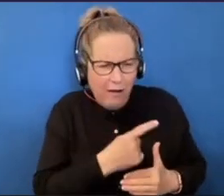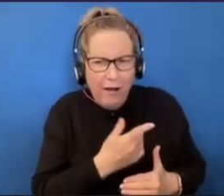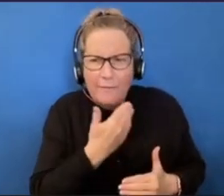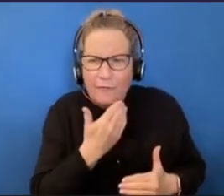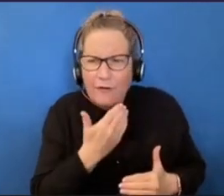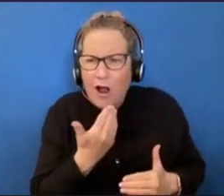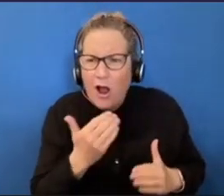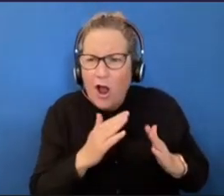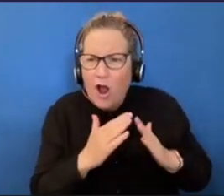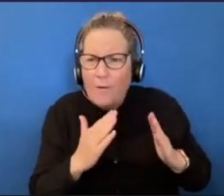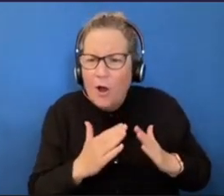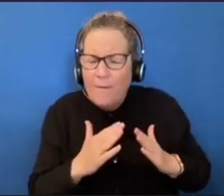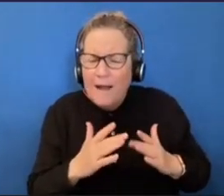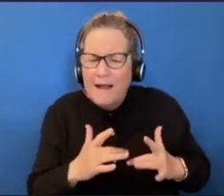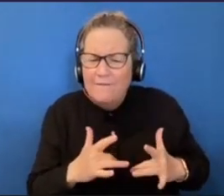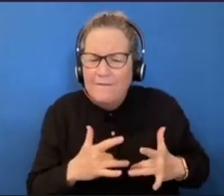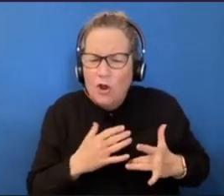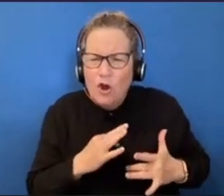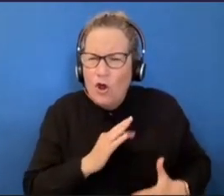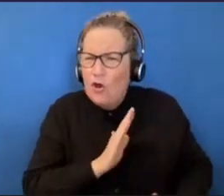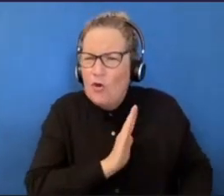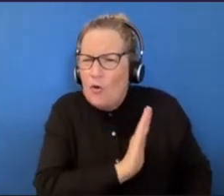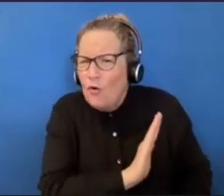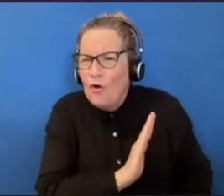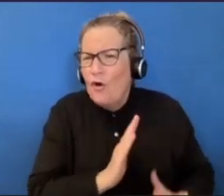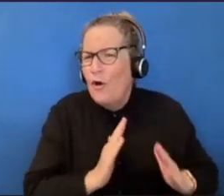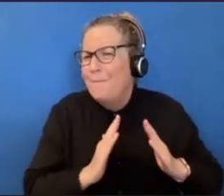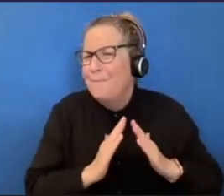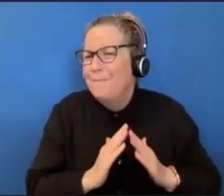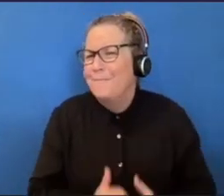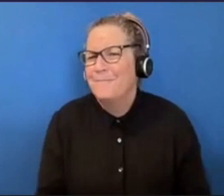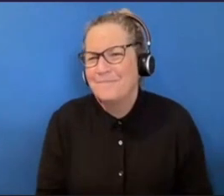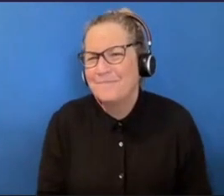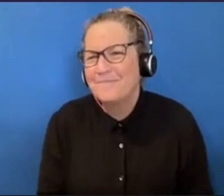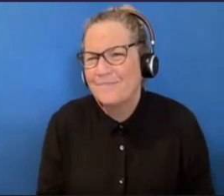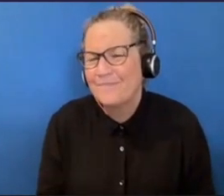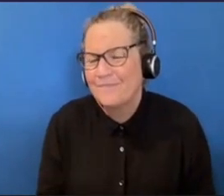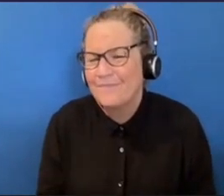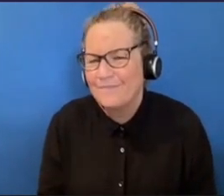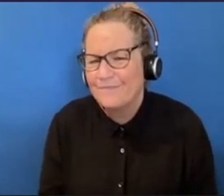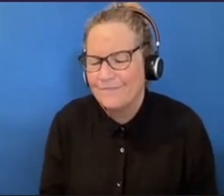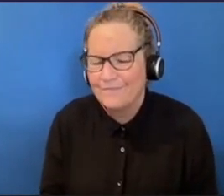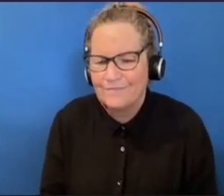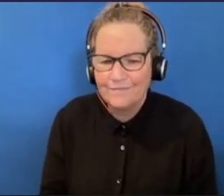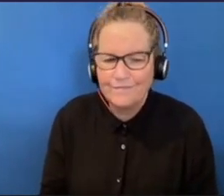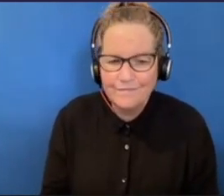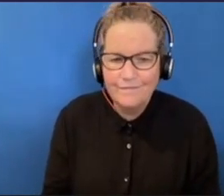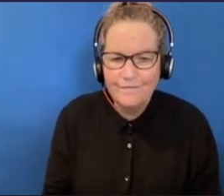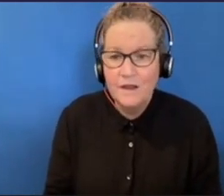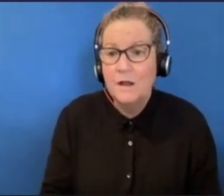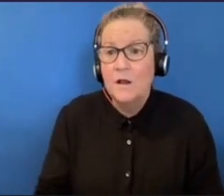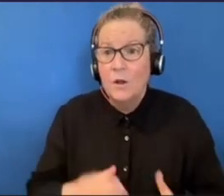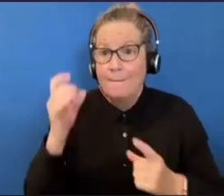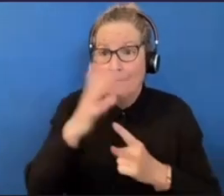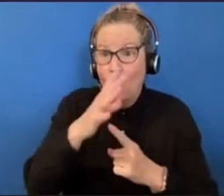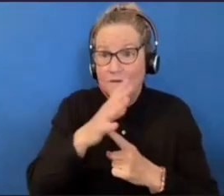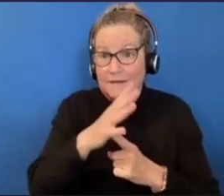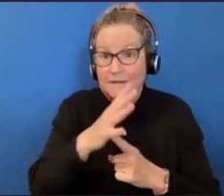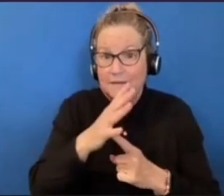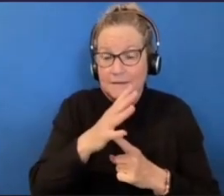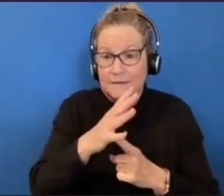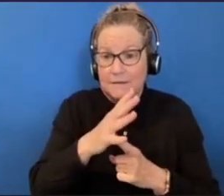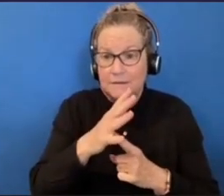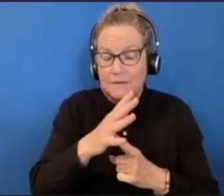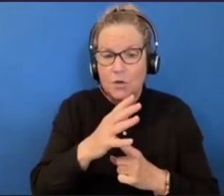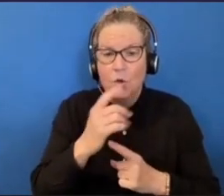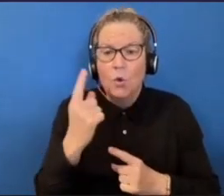didn't feel like hers at all. And so attention has to be paid to who is doing the making,